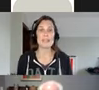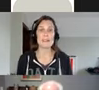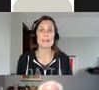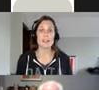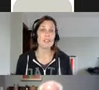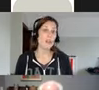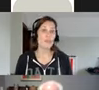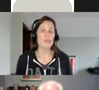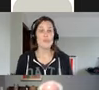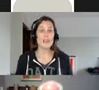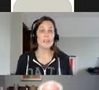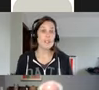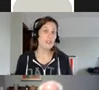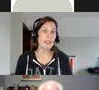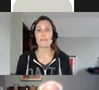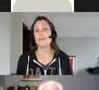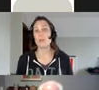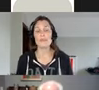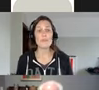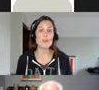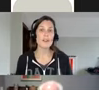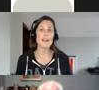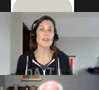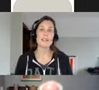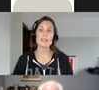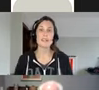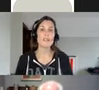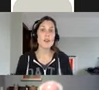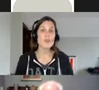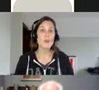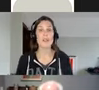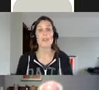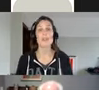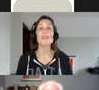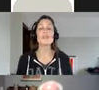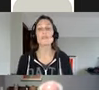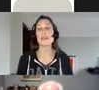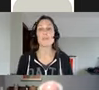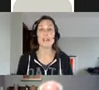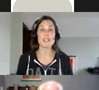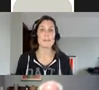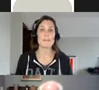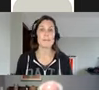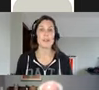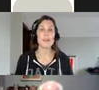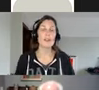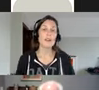really easy. So you've got spatial data, you have full cartographic license, go forth, do some spatial